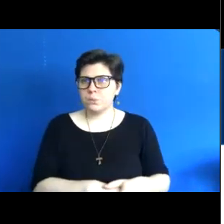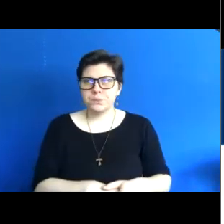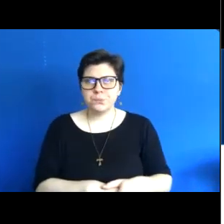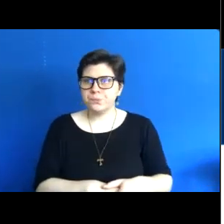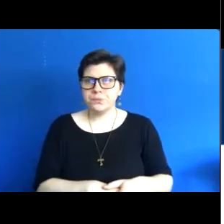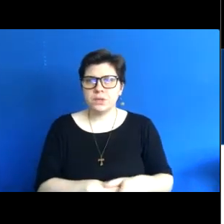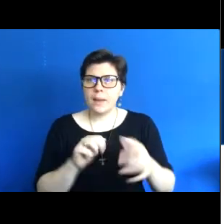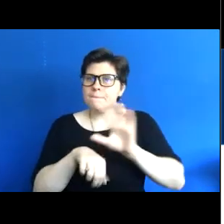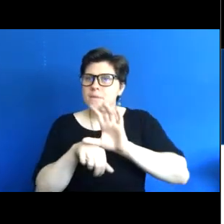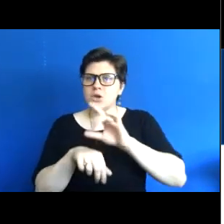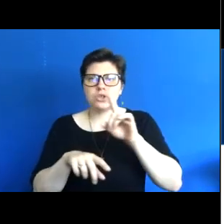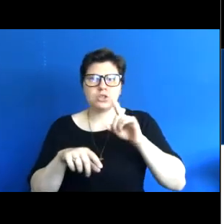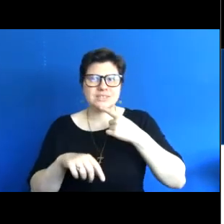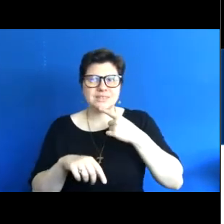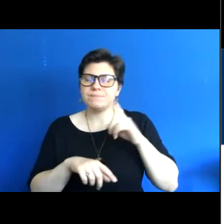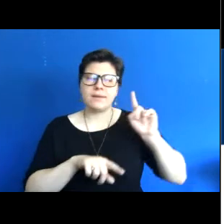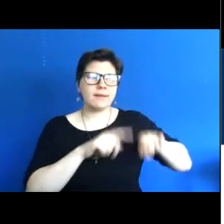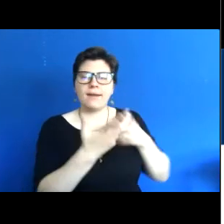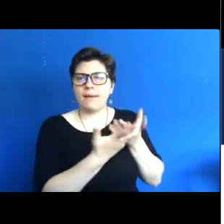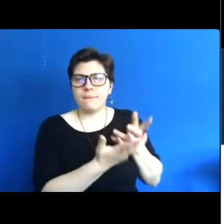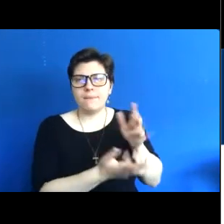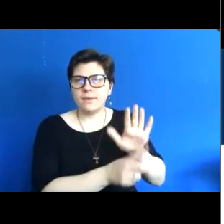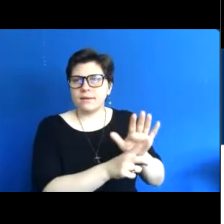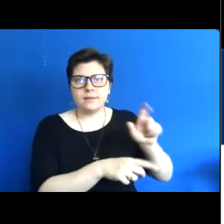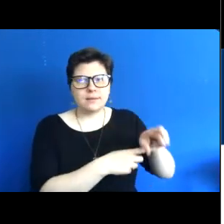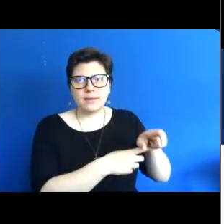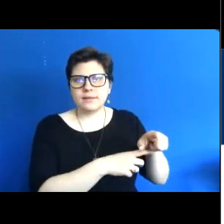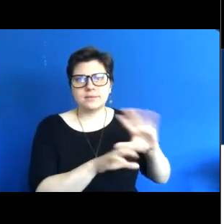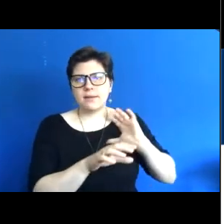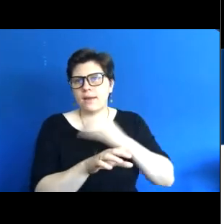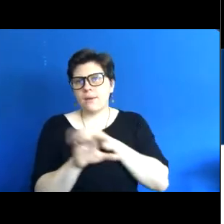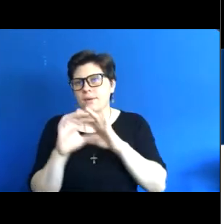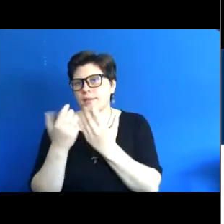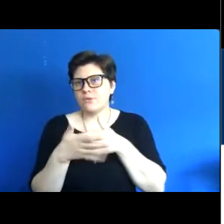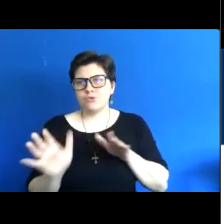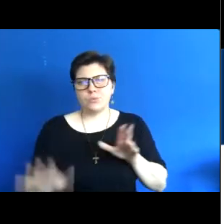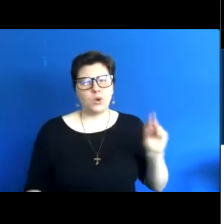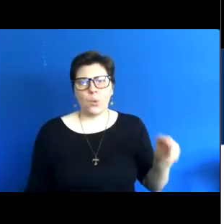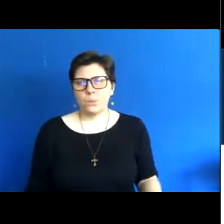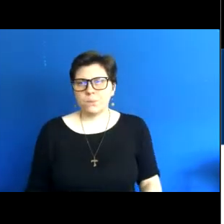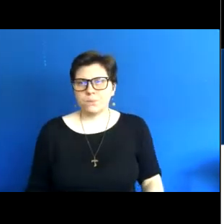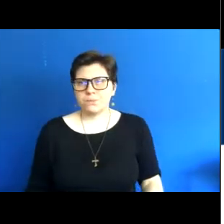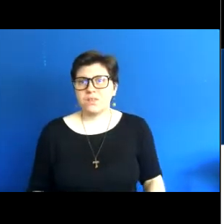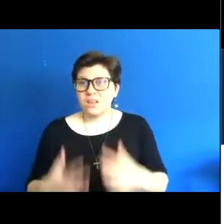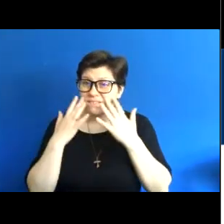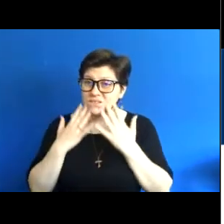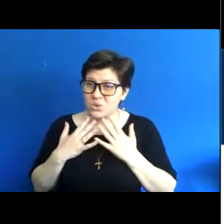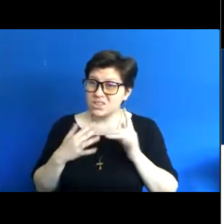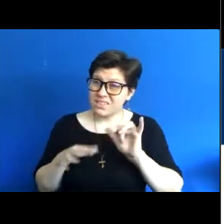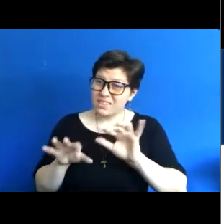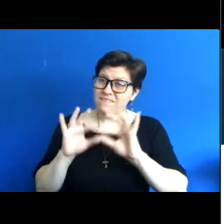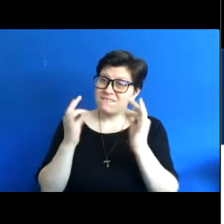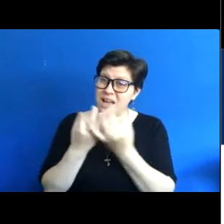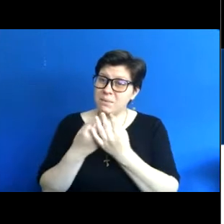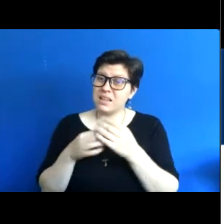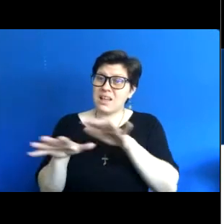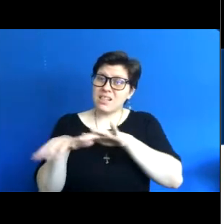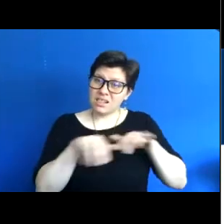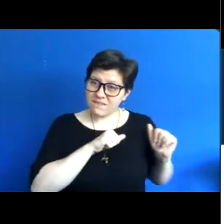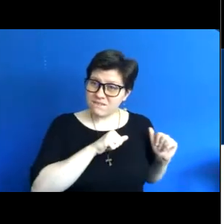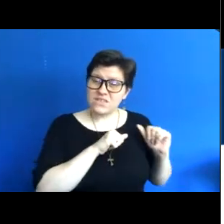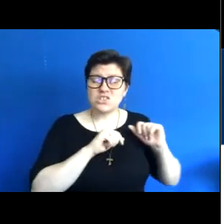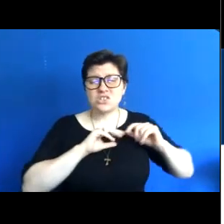parish said, we cannot meet your child's needs in our classrooms. Unfortunately, that family walked away very hurt, and